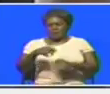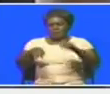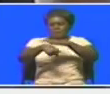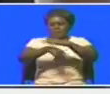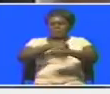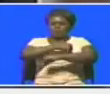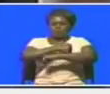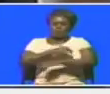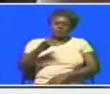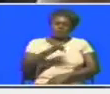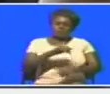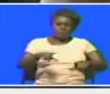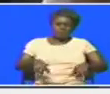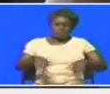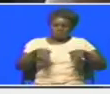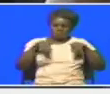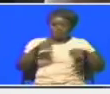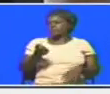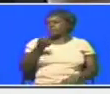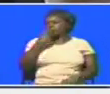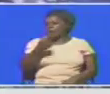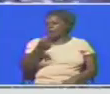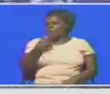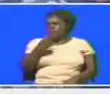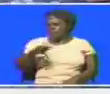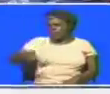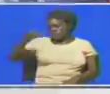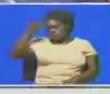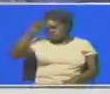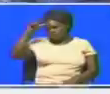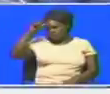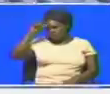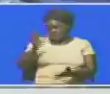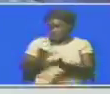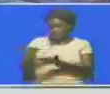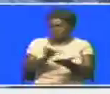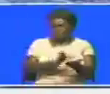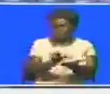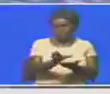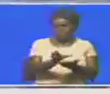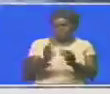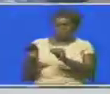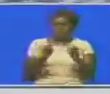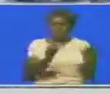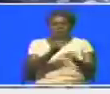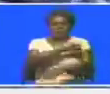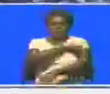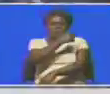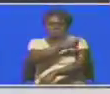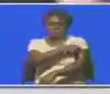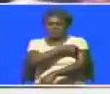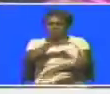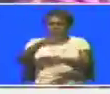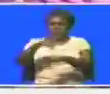Primary School awaiting medical aid. Already, the county government has dispatched mobile clinics to the affected